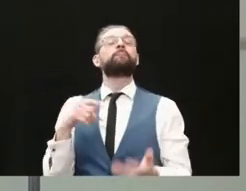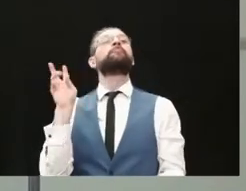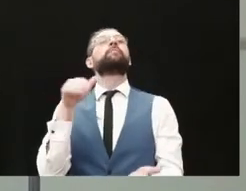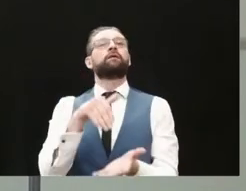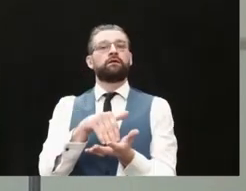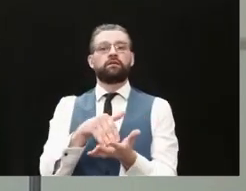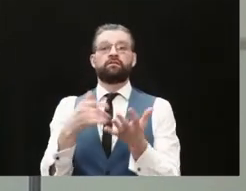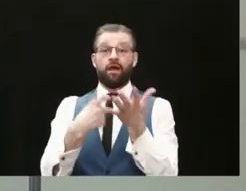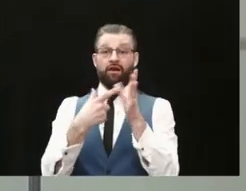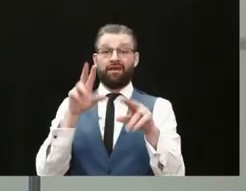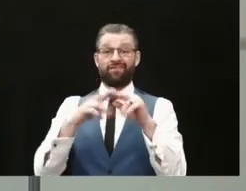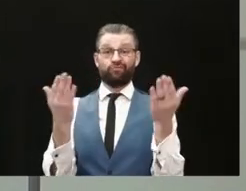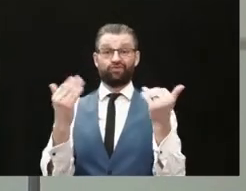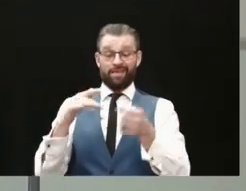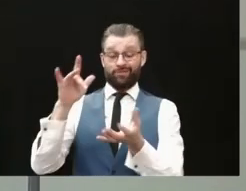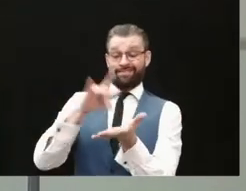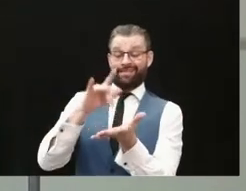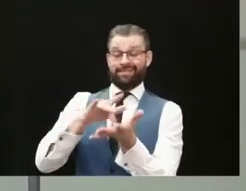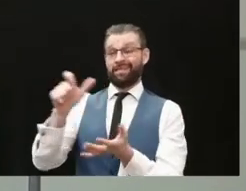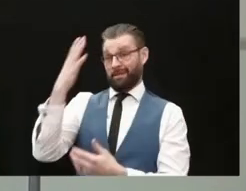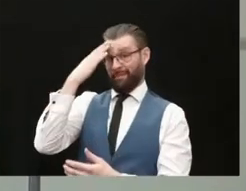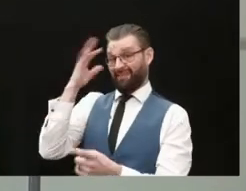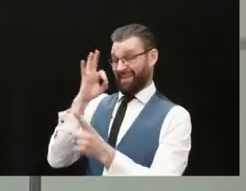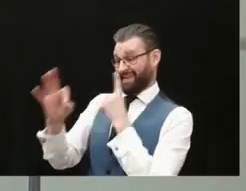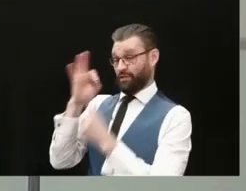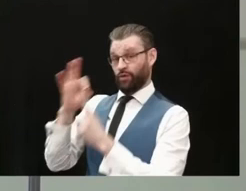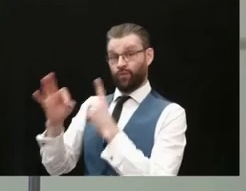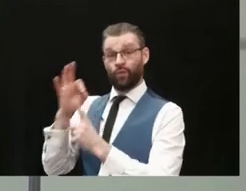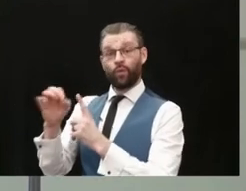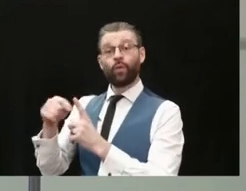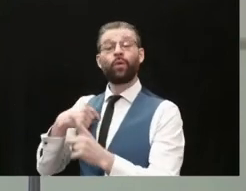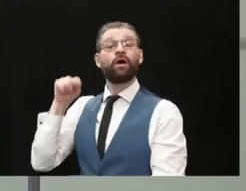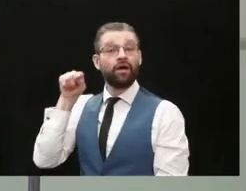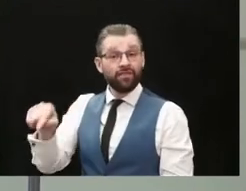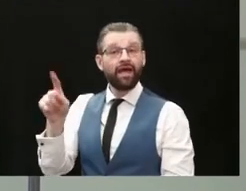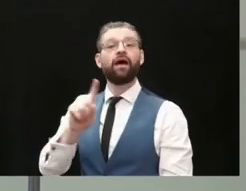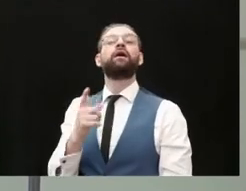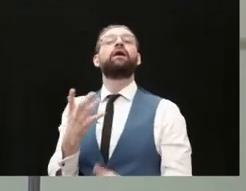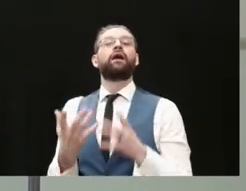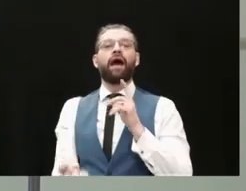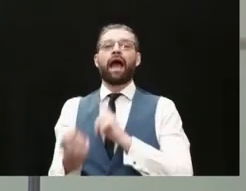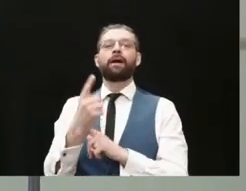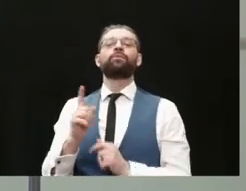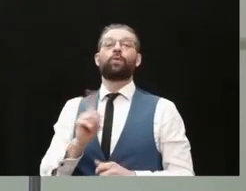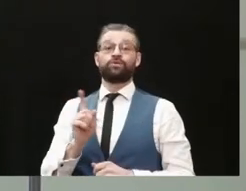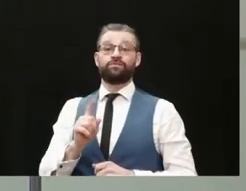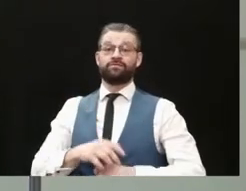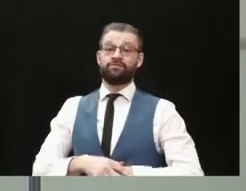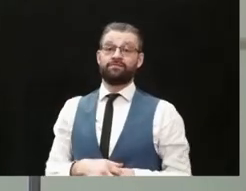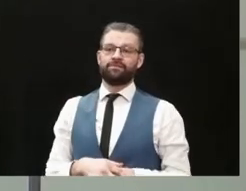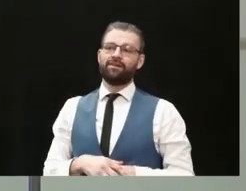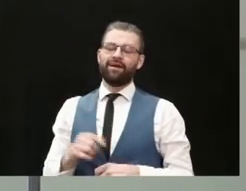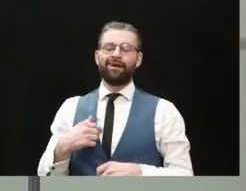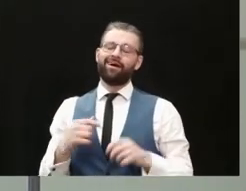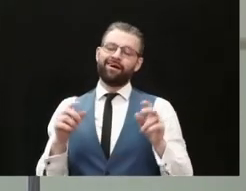the RAF reception center. My mother was being interviewed, and while we were there, something happened. And you know, the theme,